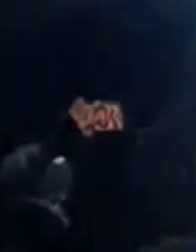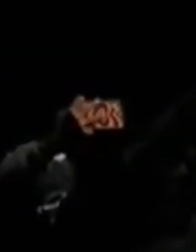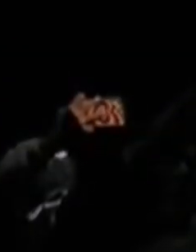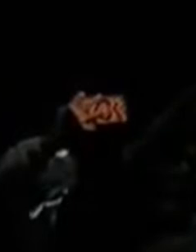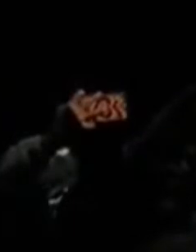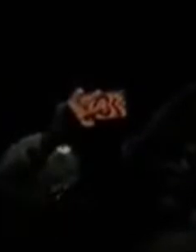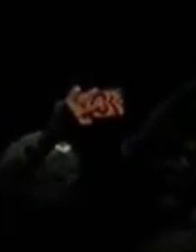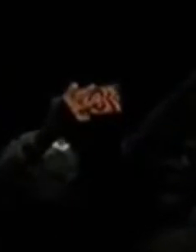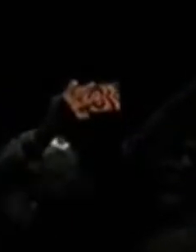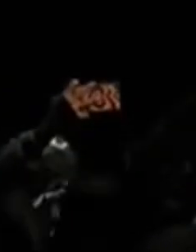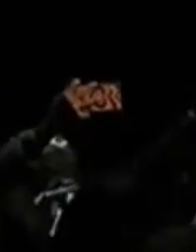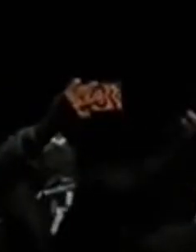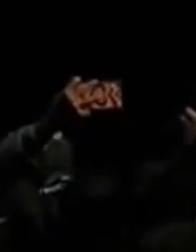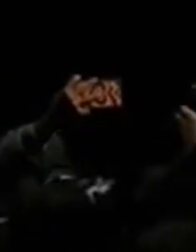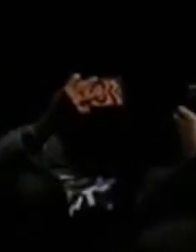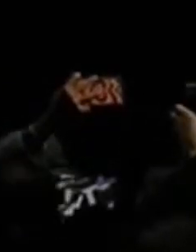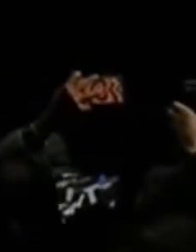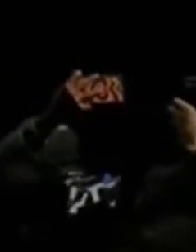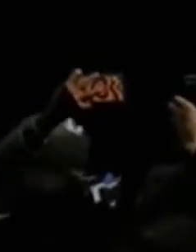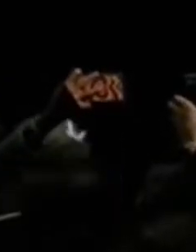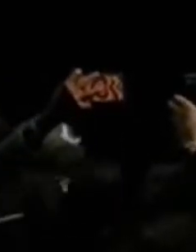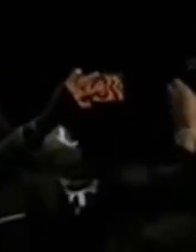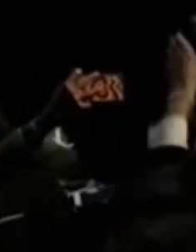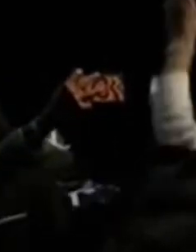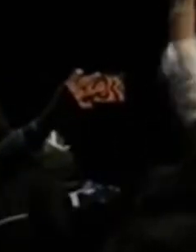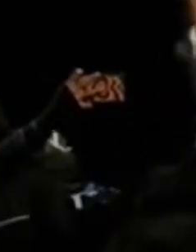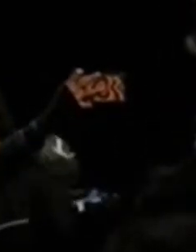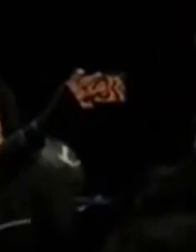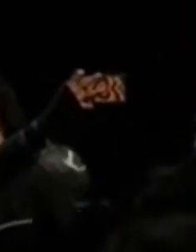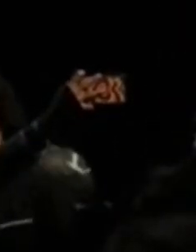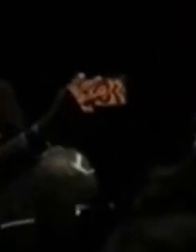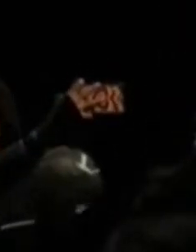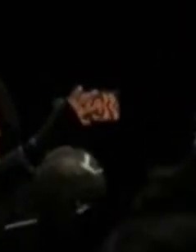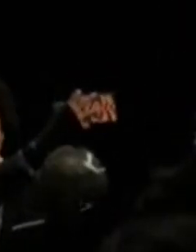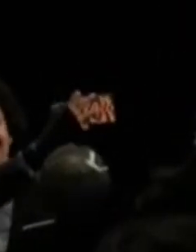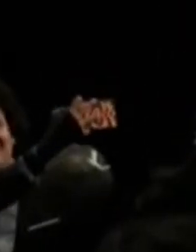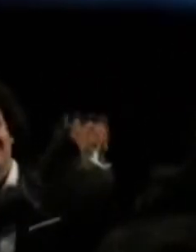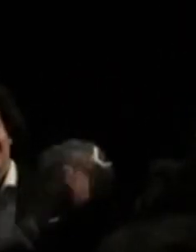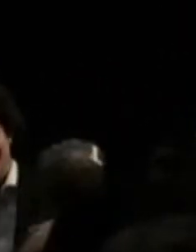Forevermore. The lights are so bright, but they never blind me.